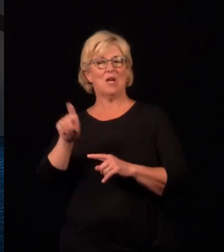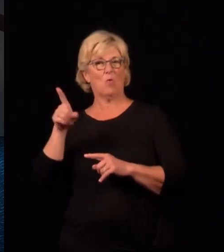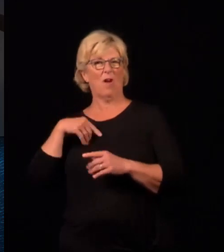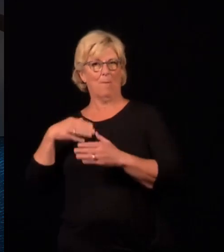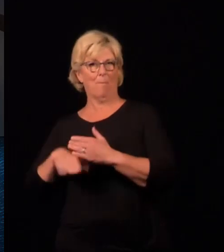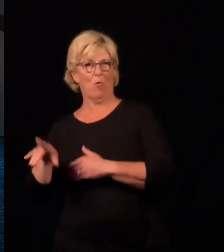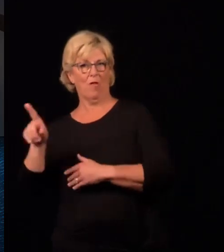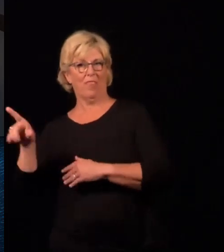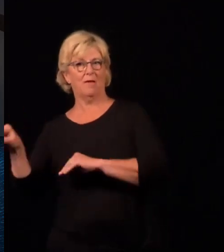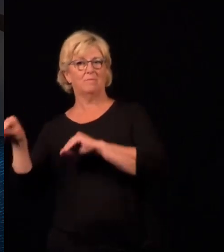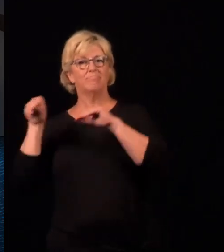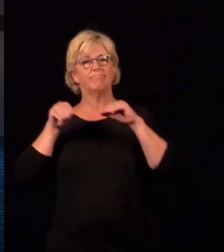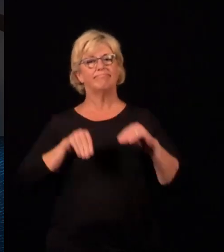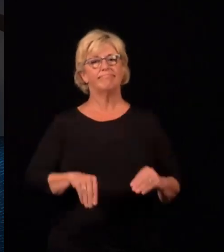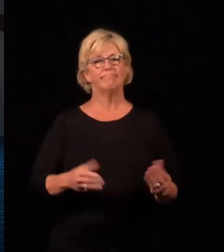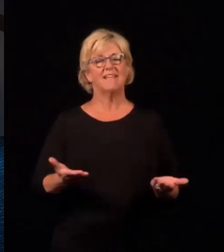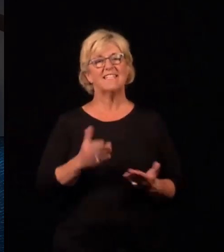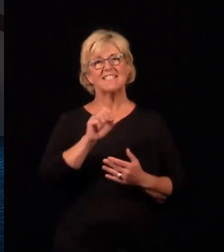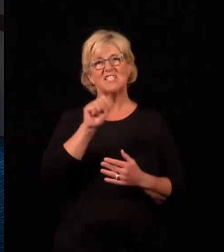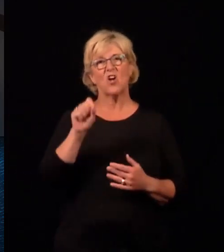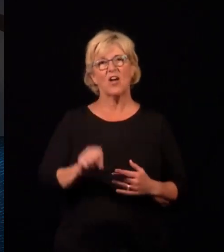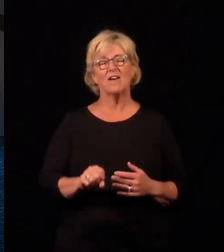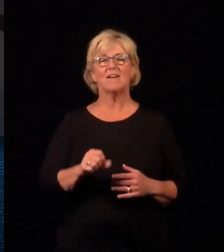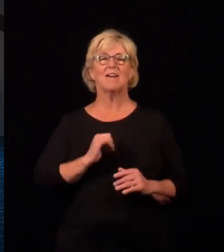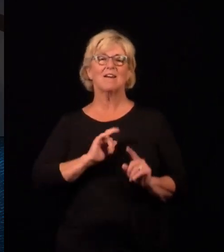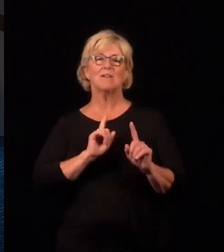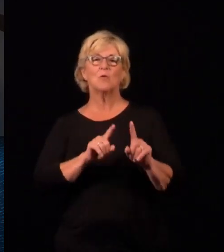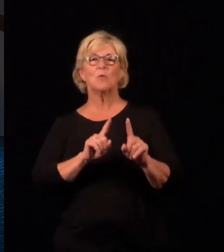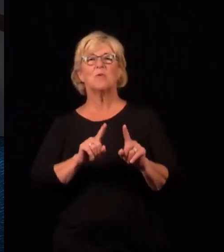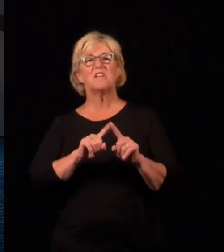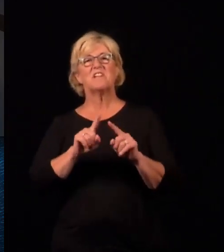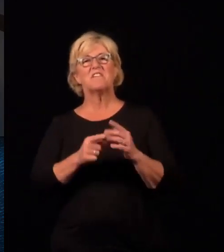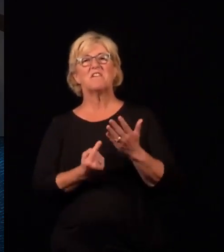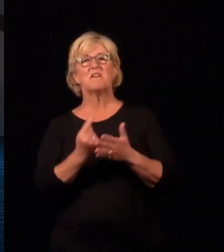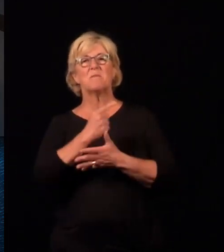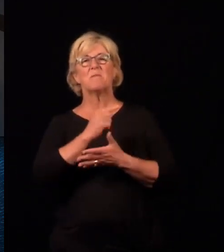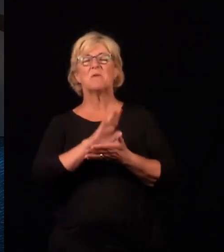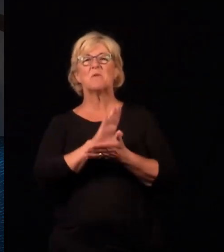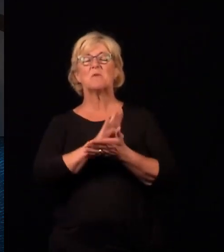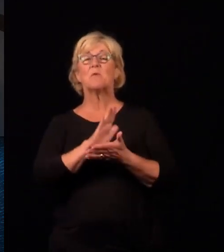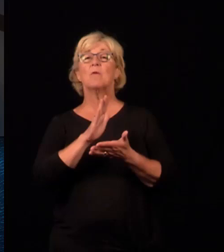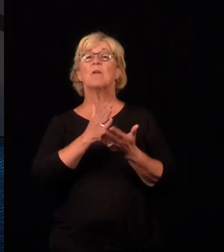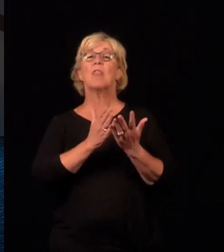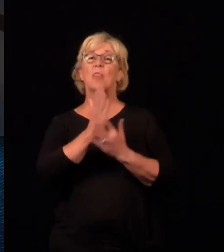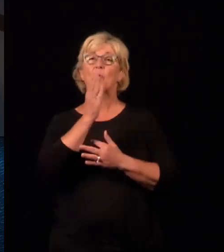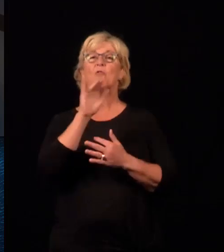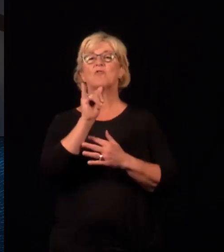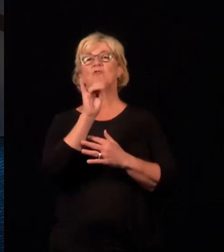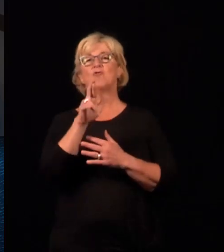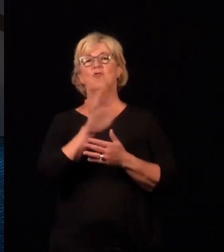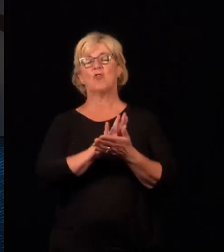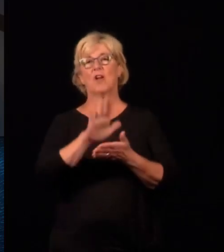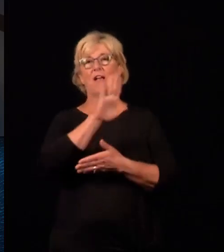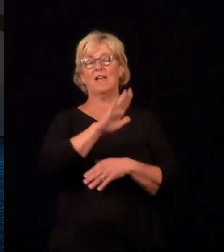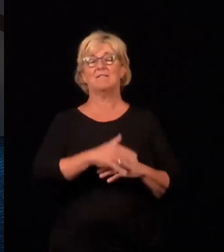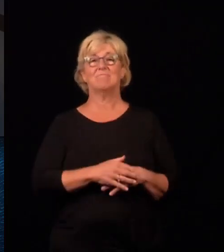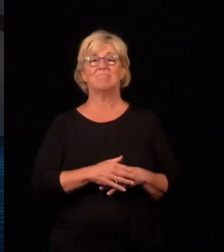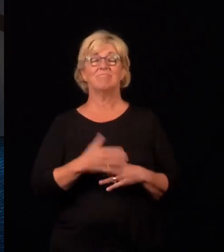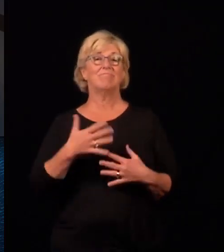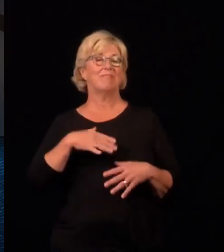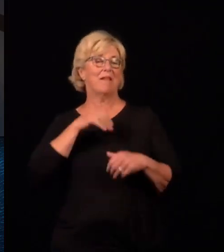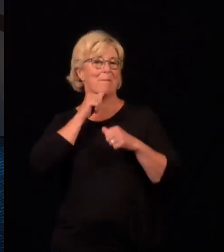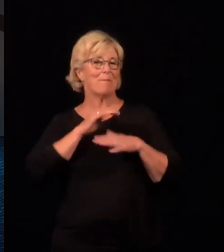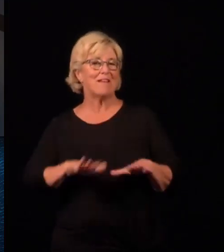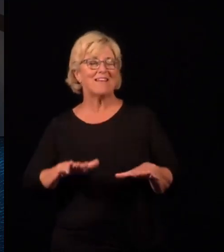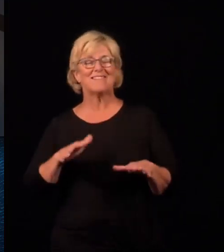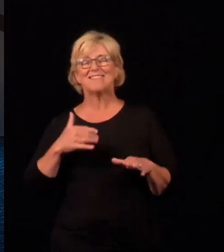here to Stockton, and I attended school through junior college. I was blessed to have a lot